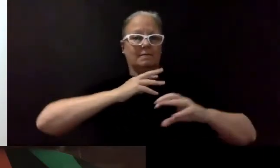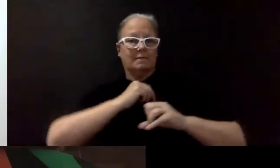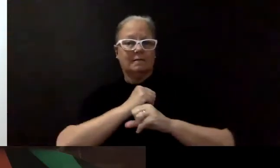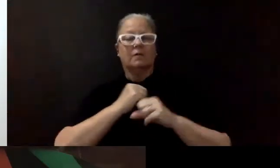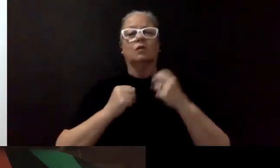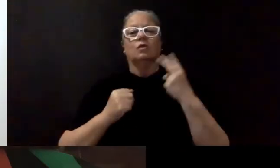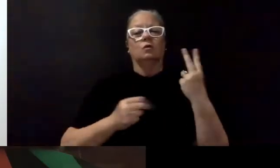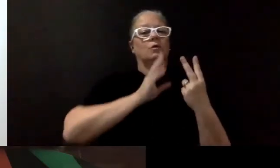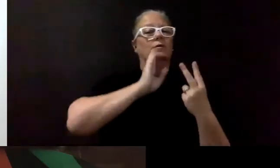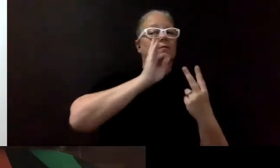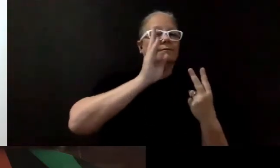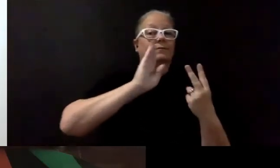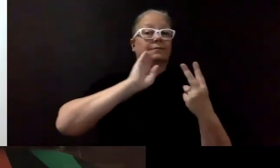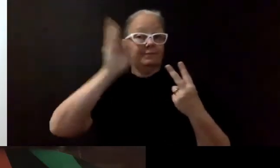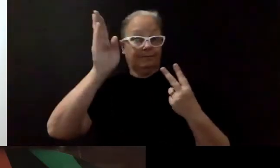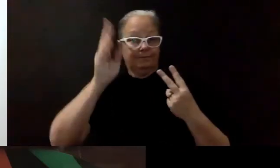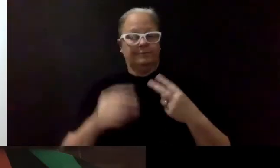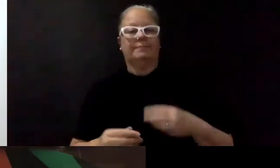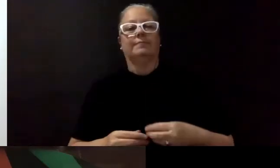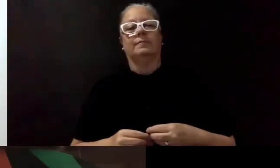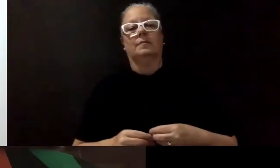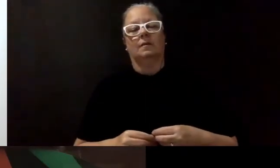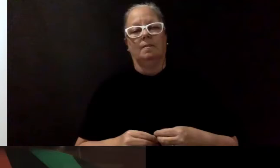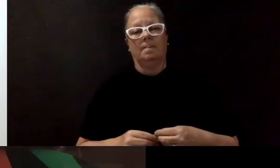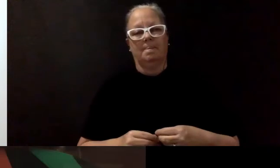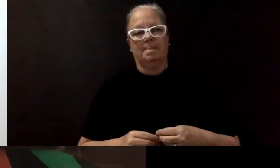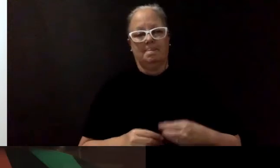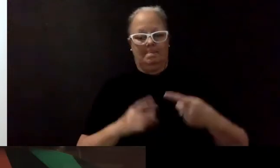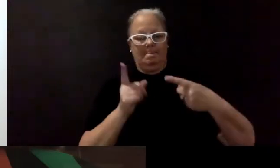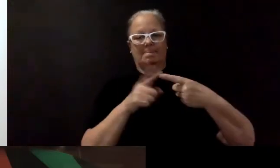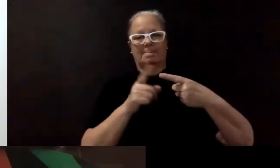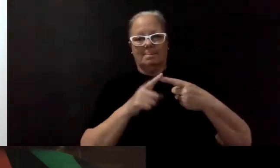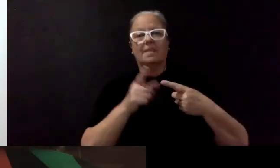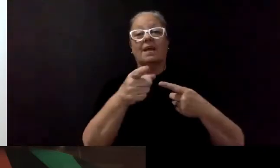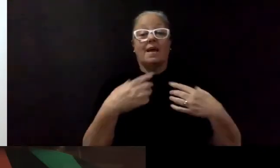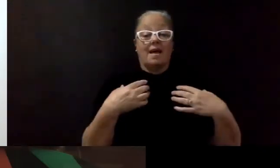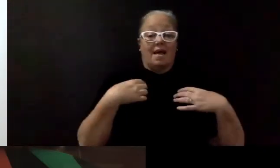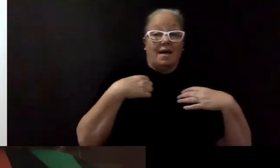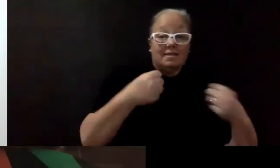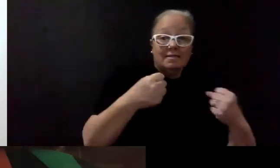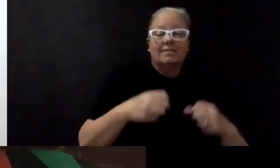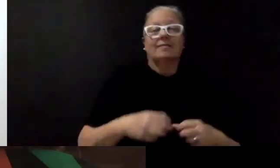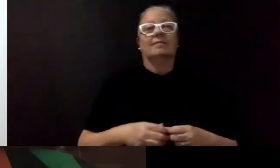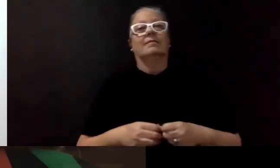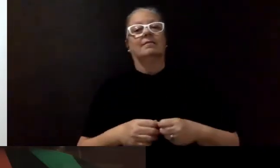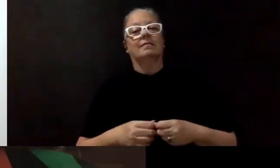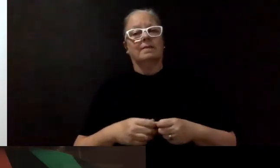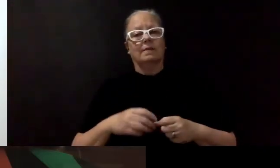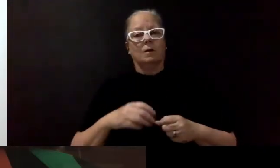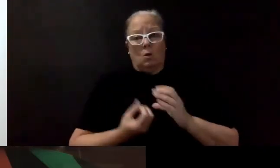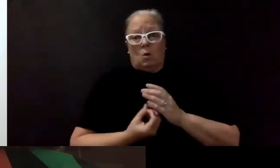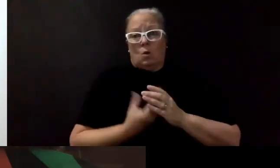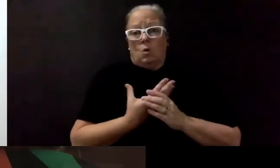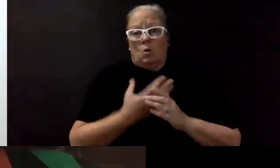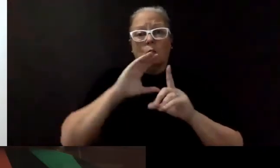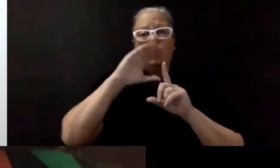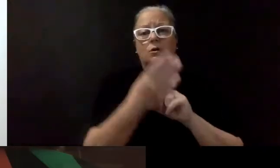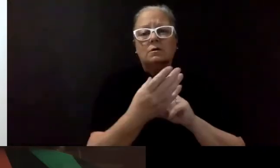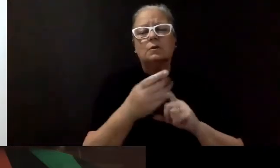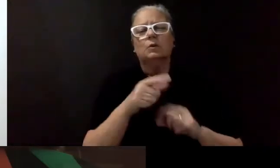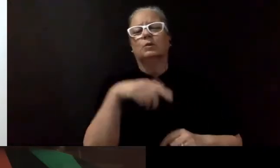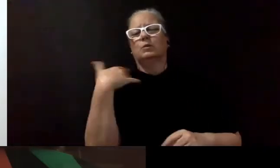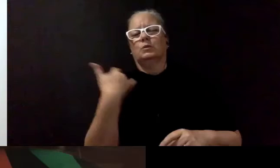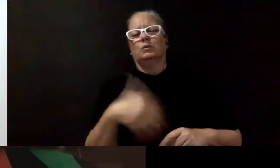The first session, 4th Sector, Health Crisis and Culture, made us aware of how important it